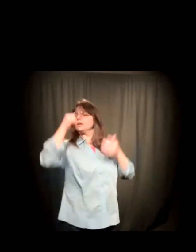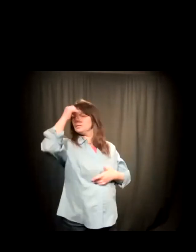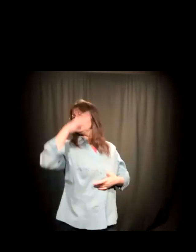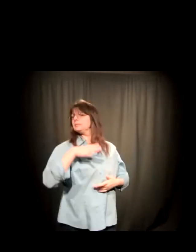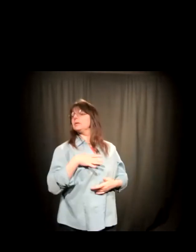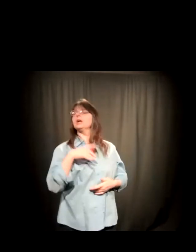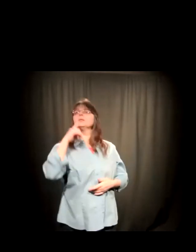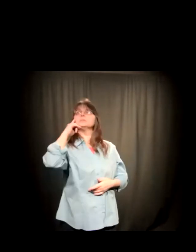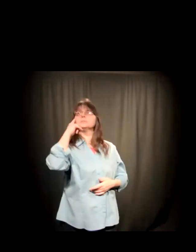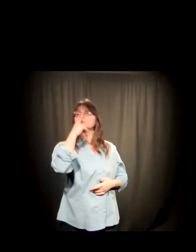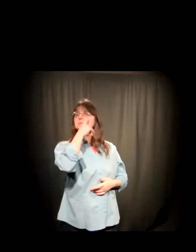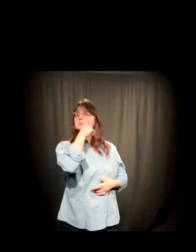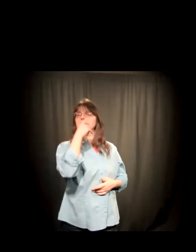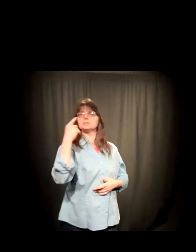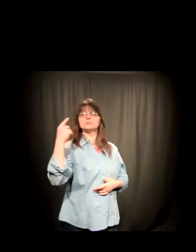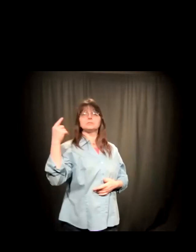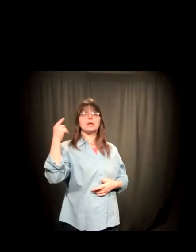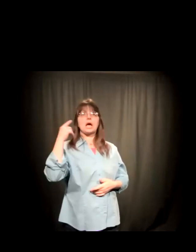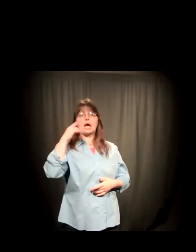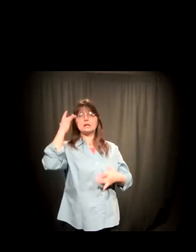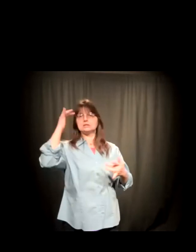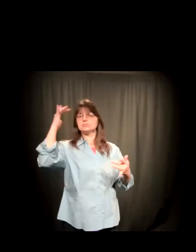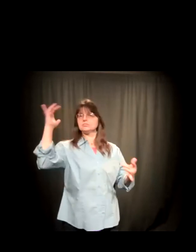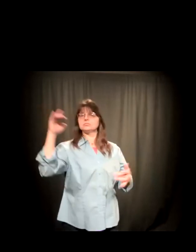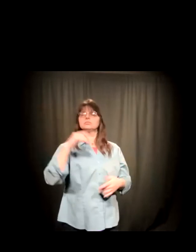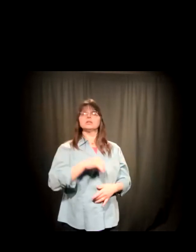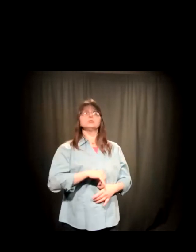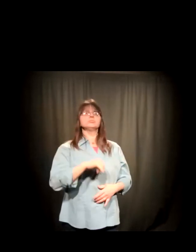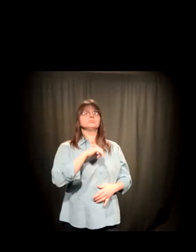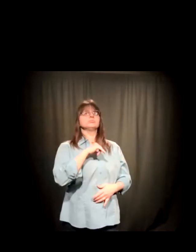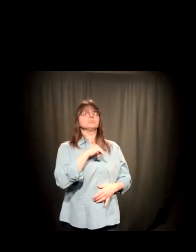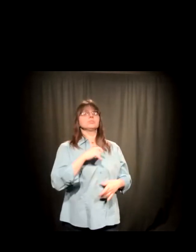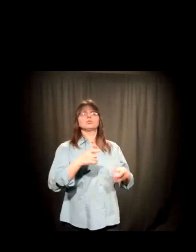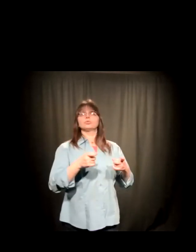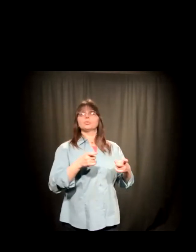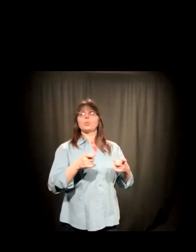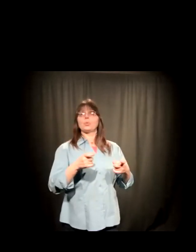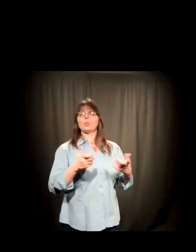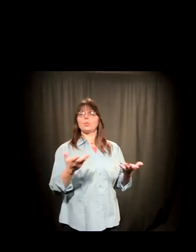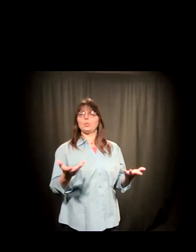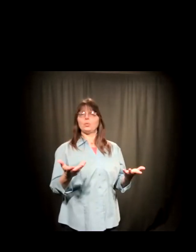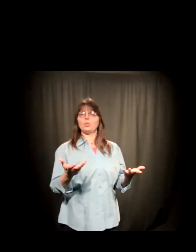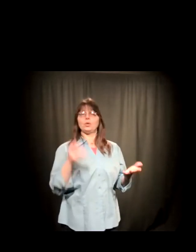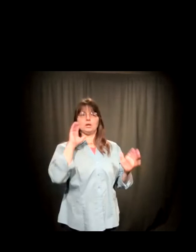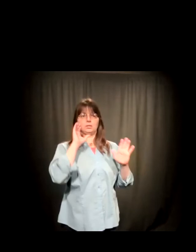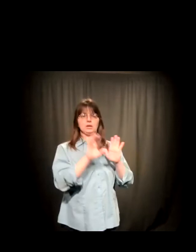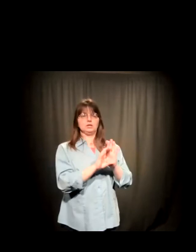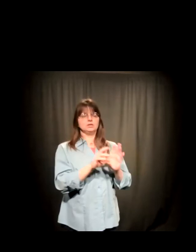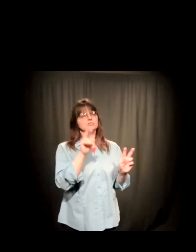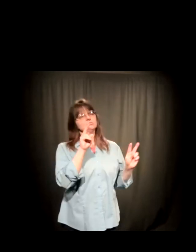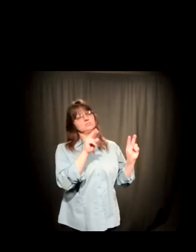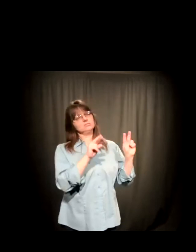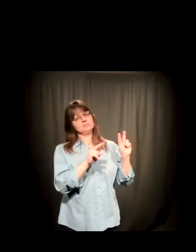black eyes, a man who looked dignified, controlled, a man who represented